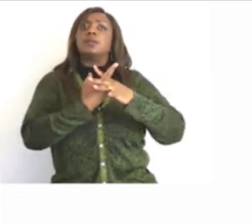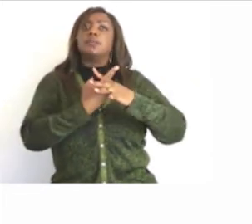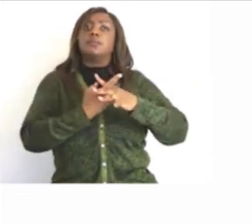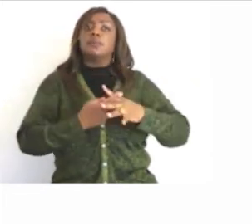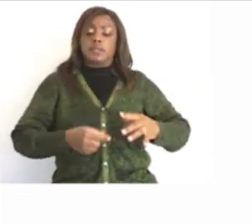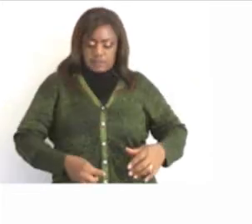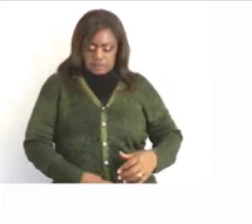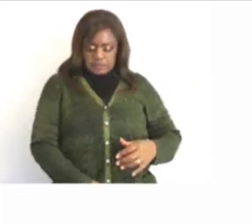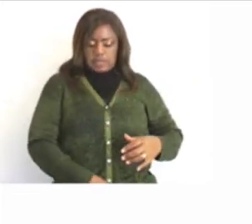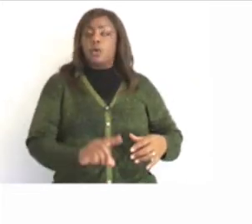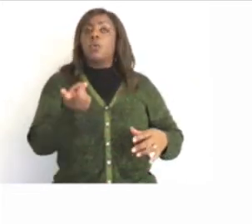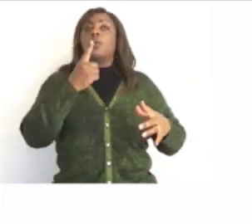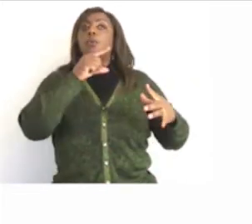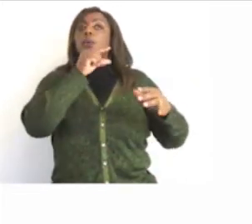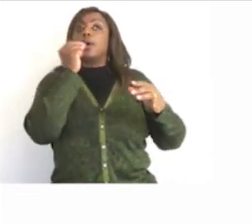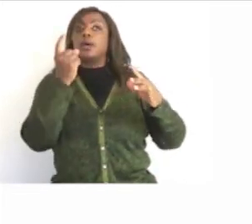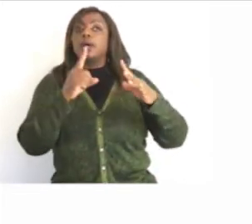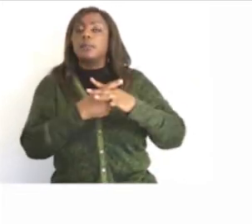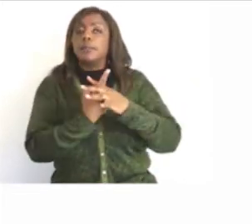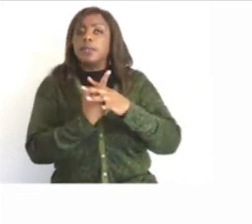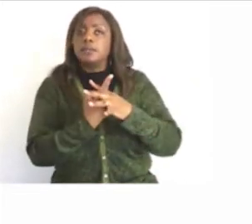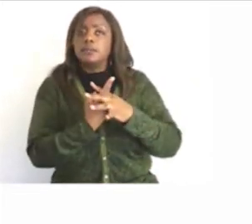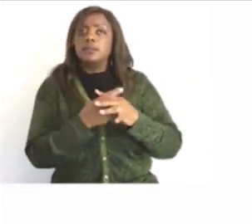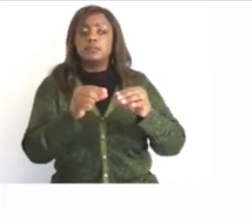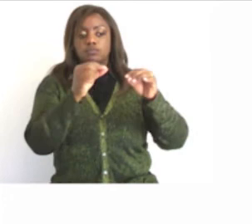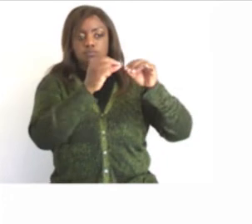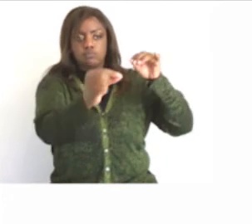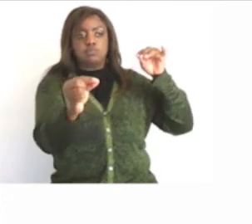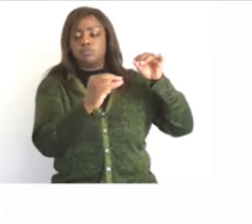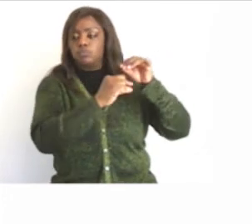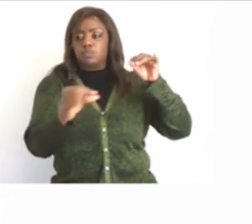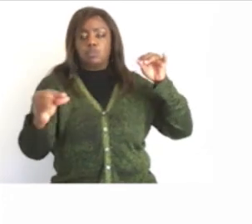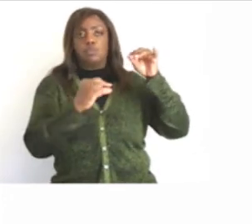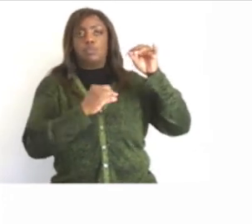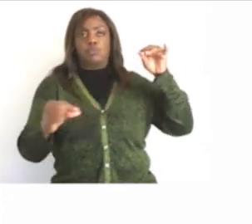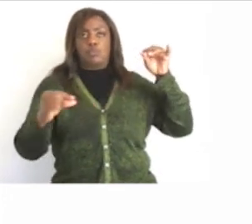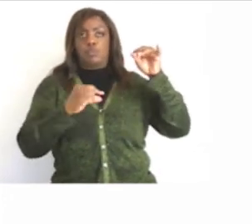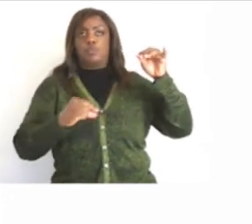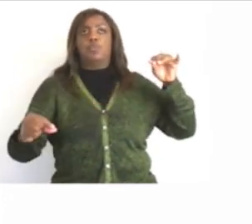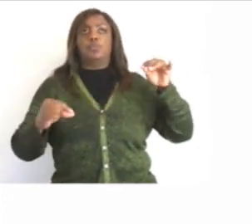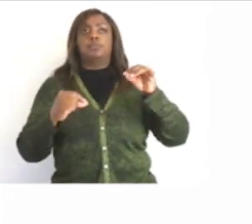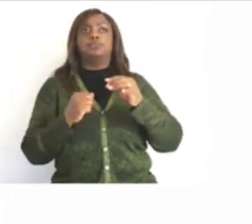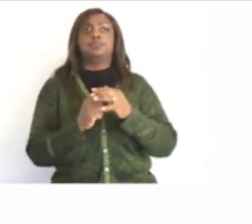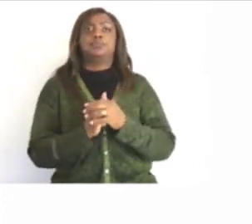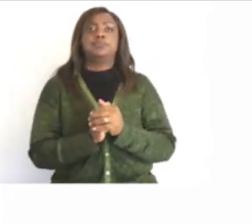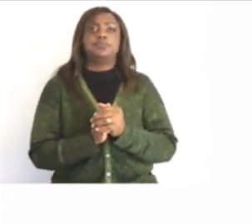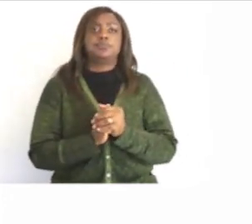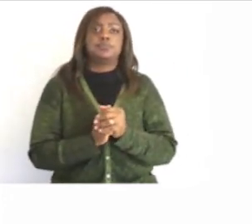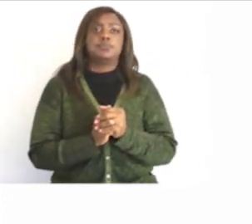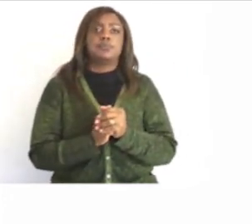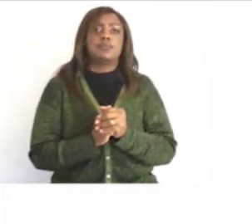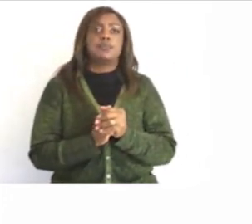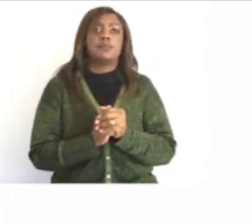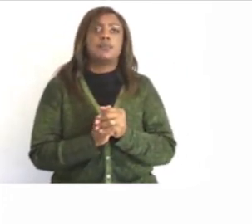part of the body where the line is drawn. All that you need to do is you go back to your notes. You can also make use of your textbook that